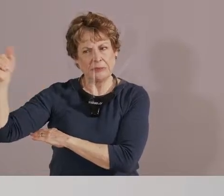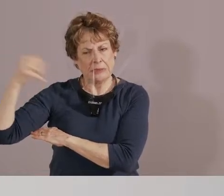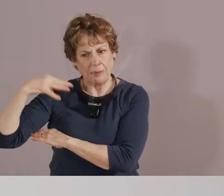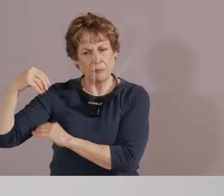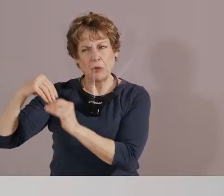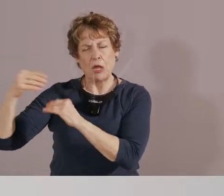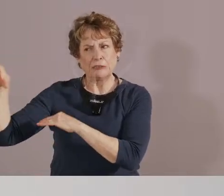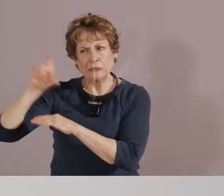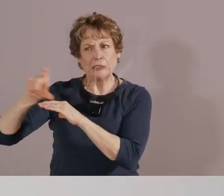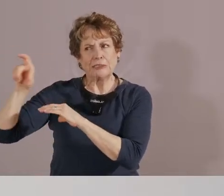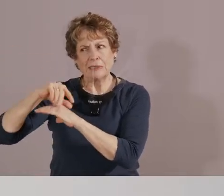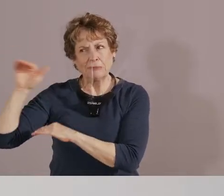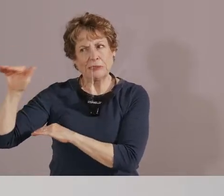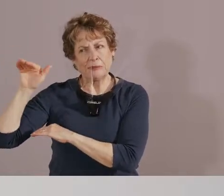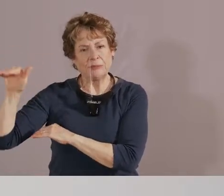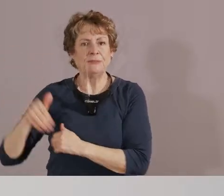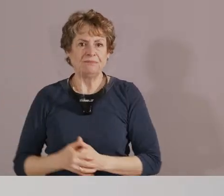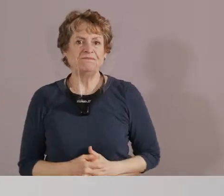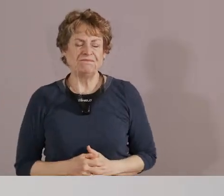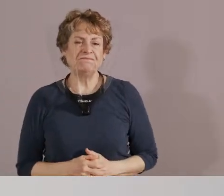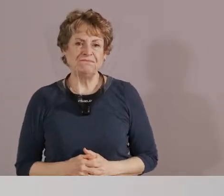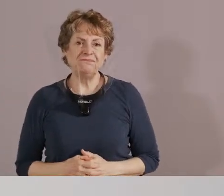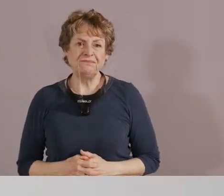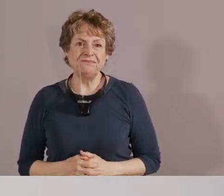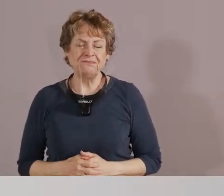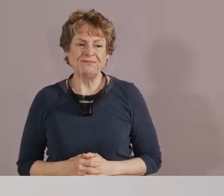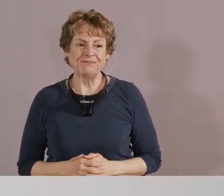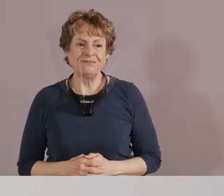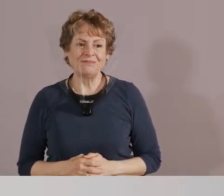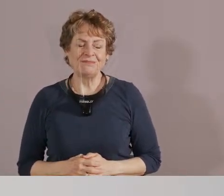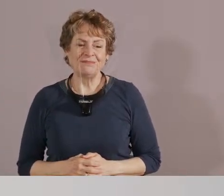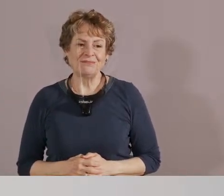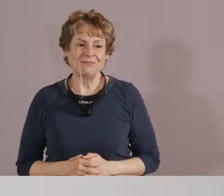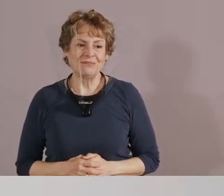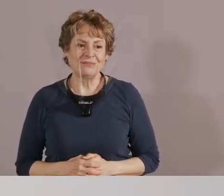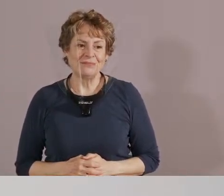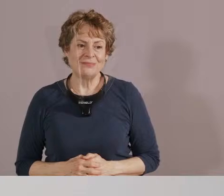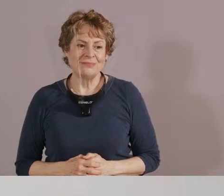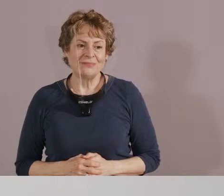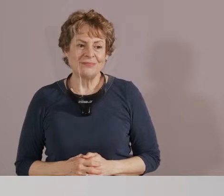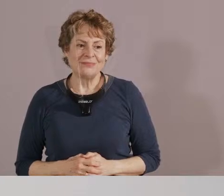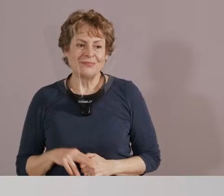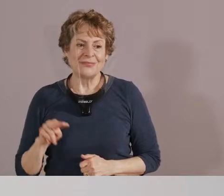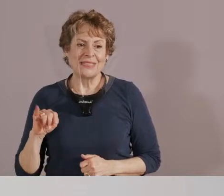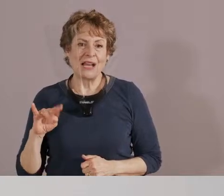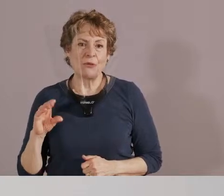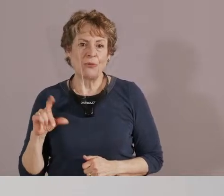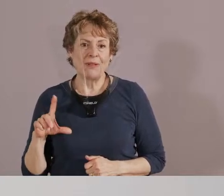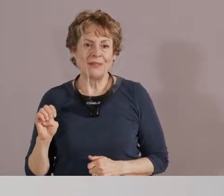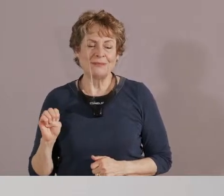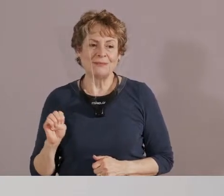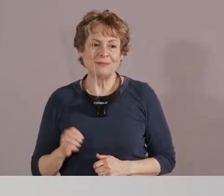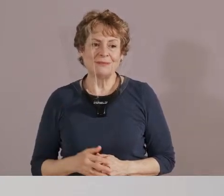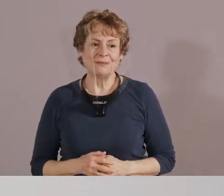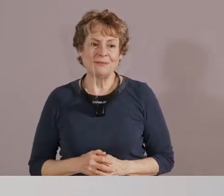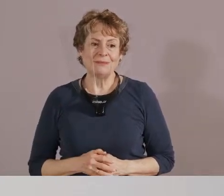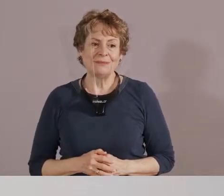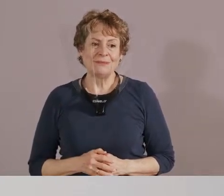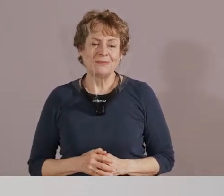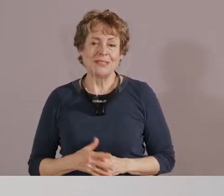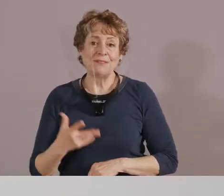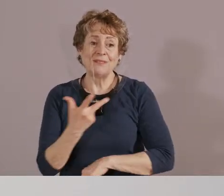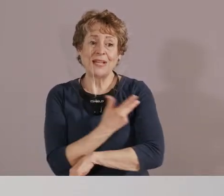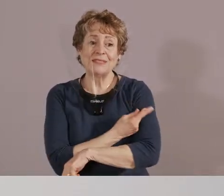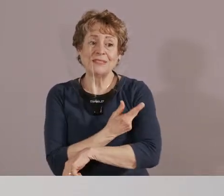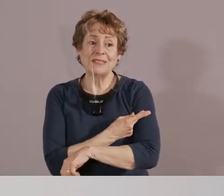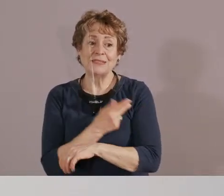Hi, Nicole. Oh. There we go. Hi, can you hear me now? Yeah, now I can. Really quick, so we're limited vaccine, but then there's these pharmacies that are gonna